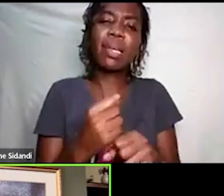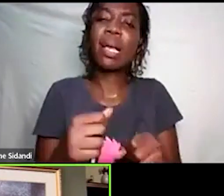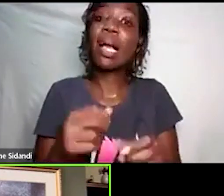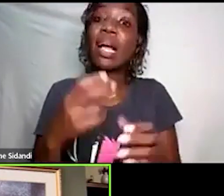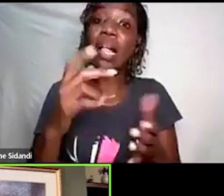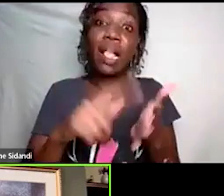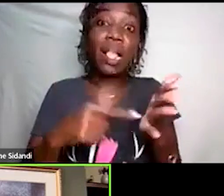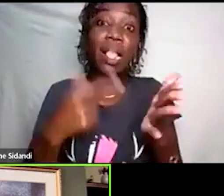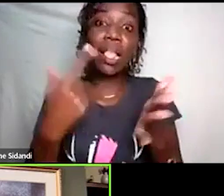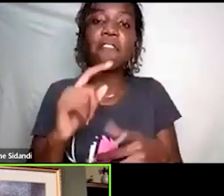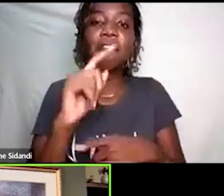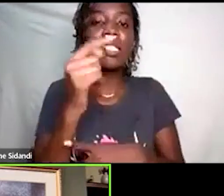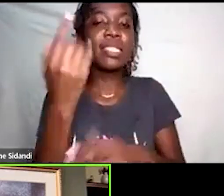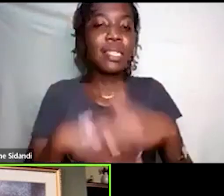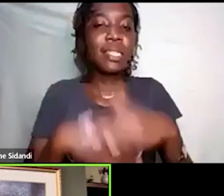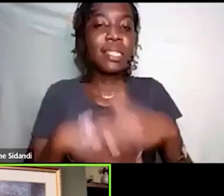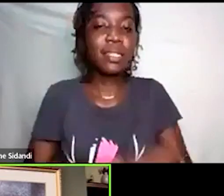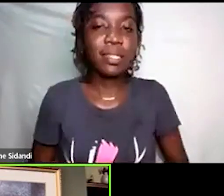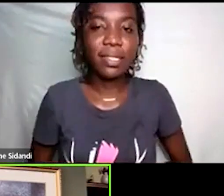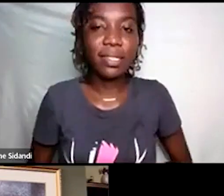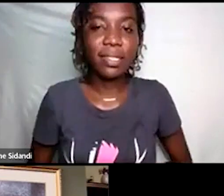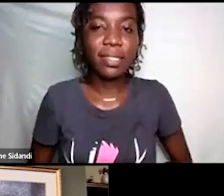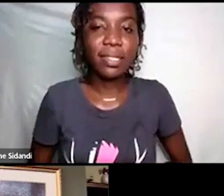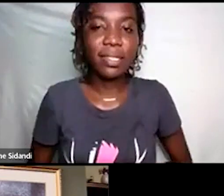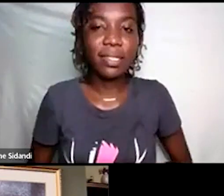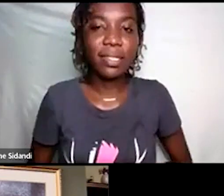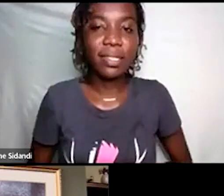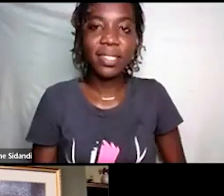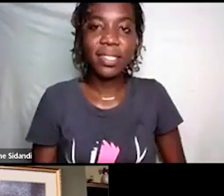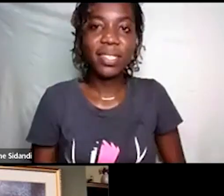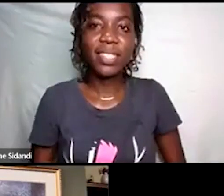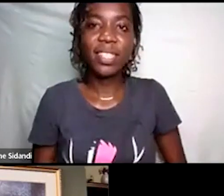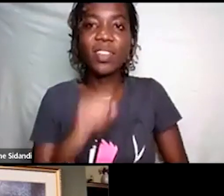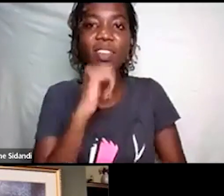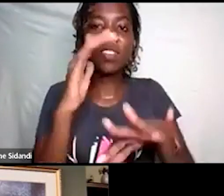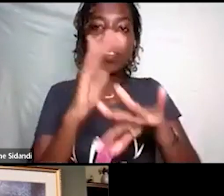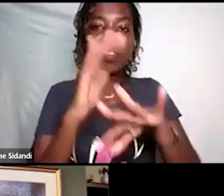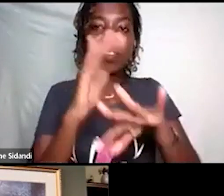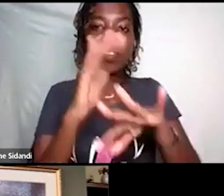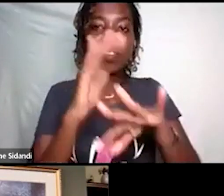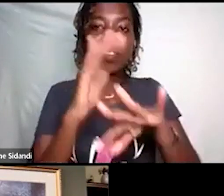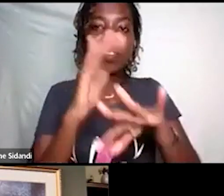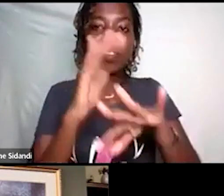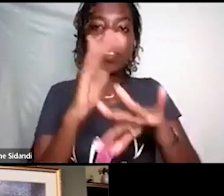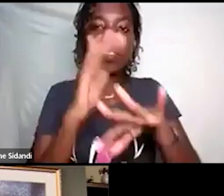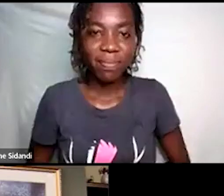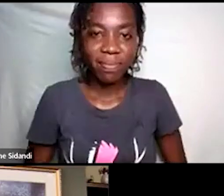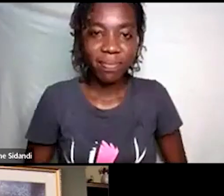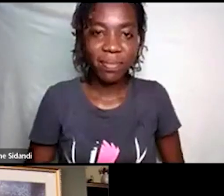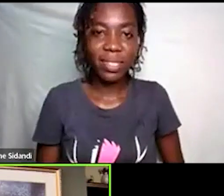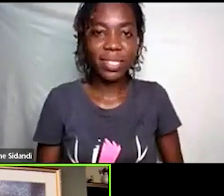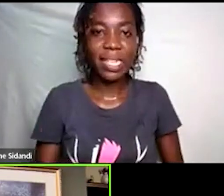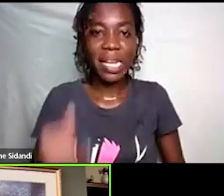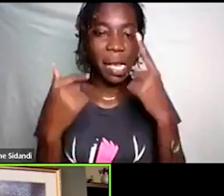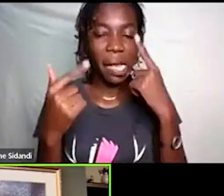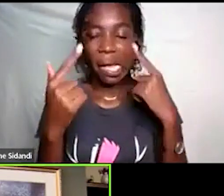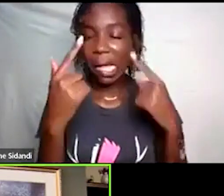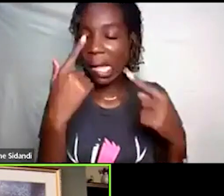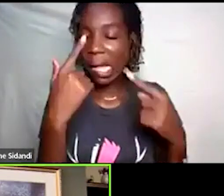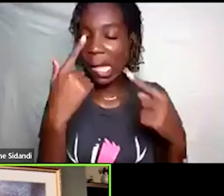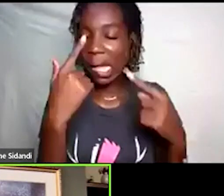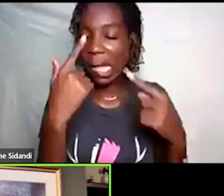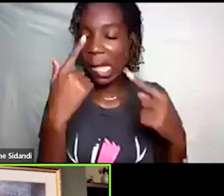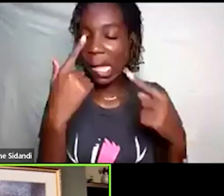idea. Not a good idea. Okay. It always ends up bad. Premium tears.